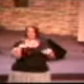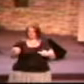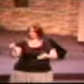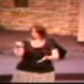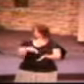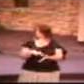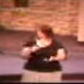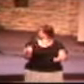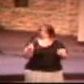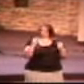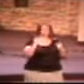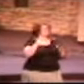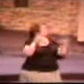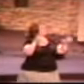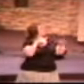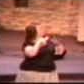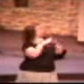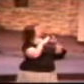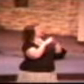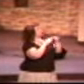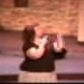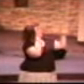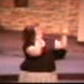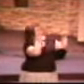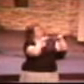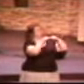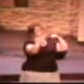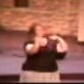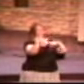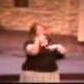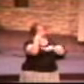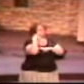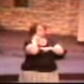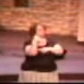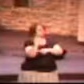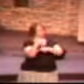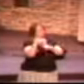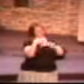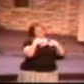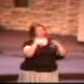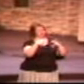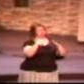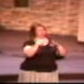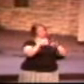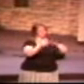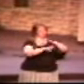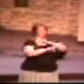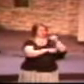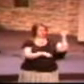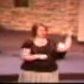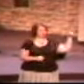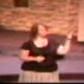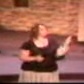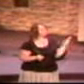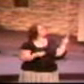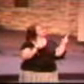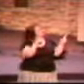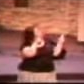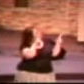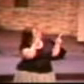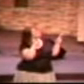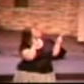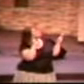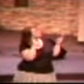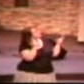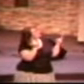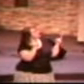looking at one of our great cities across the Golden Gate Bridge. I thought what it must have